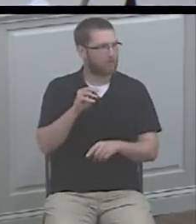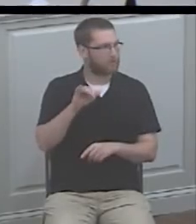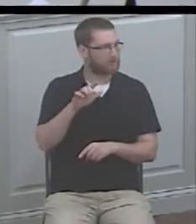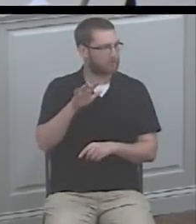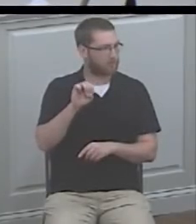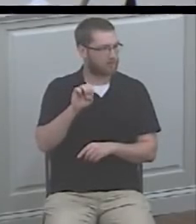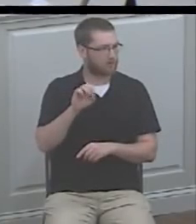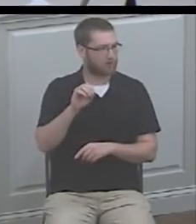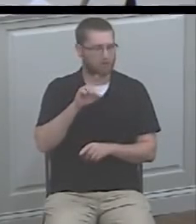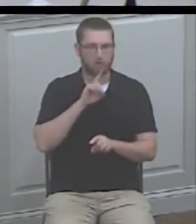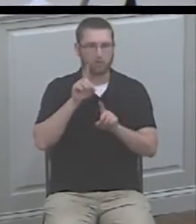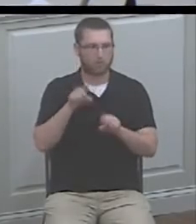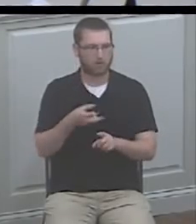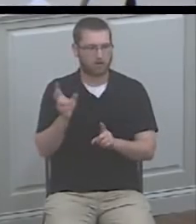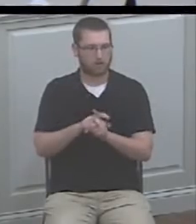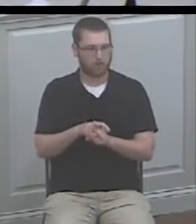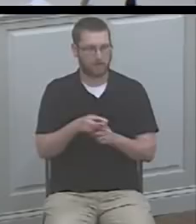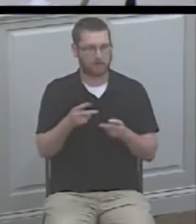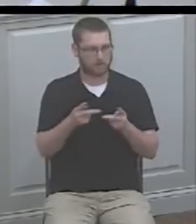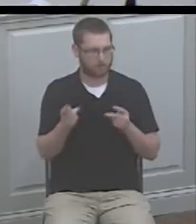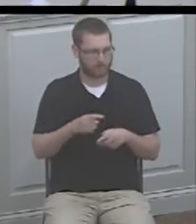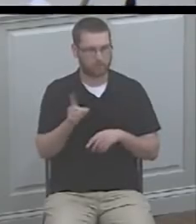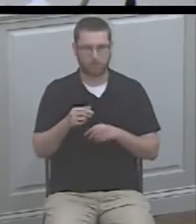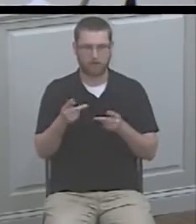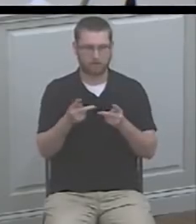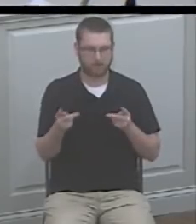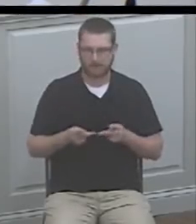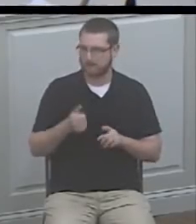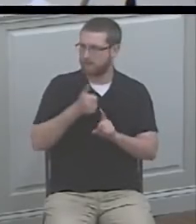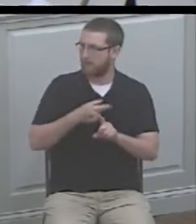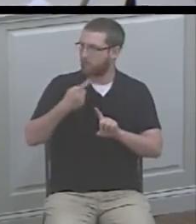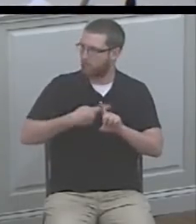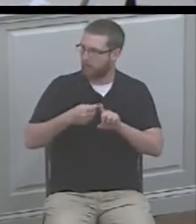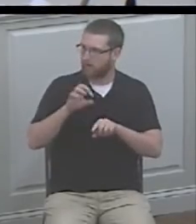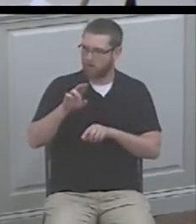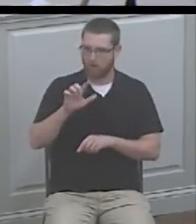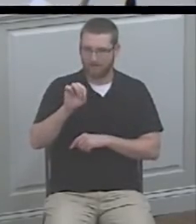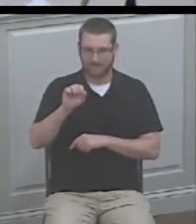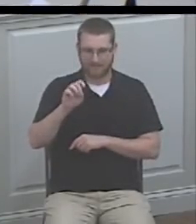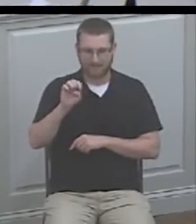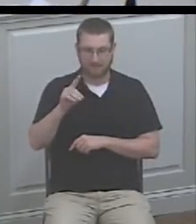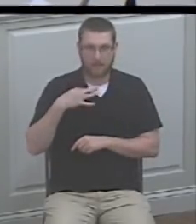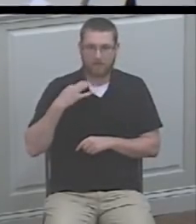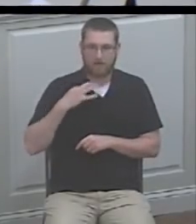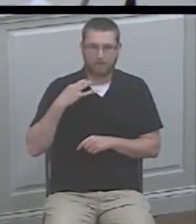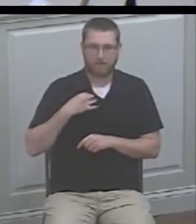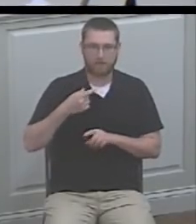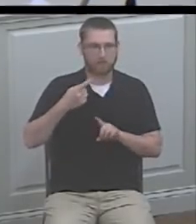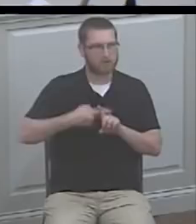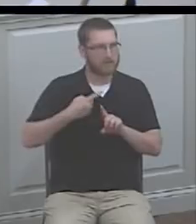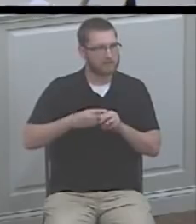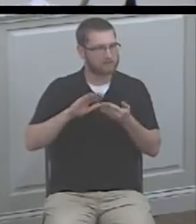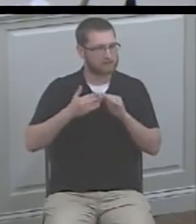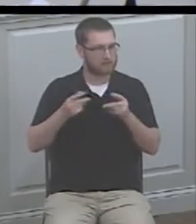apply in instances where space is rendered or leased. You know, if you have an application to lease a city facility,